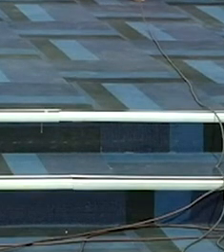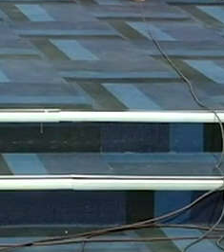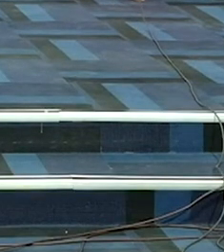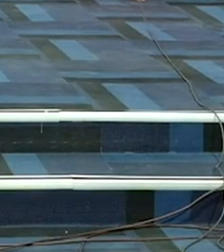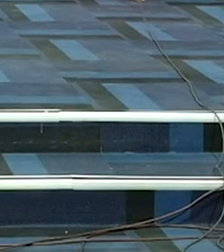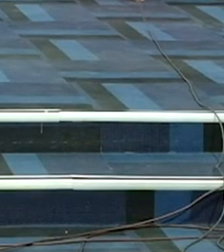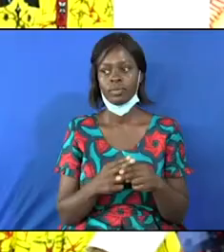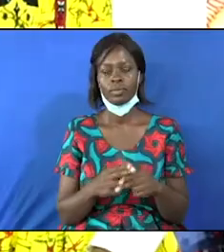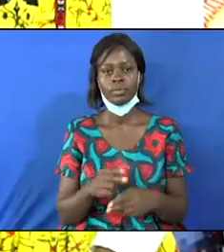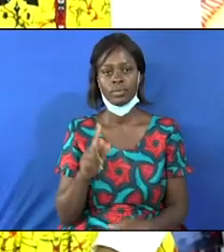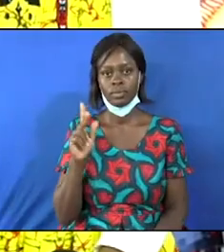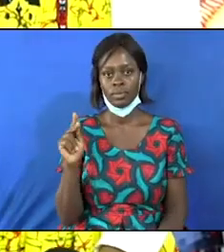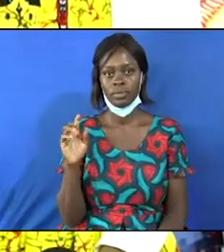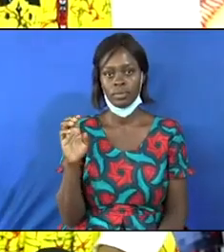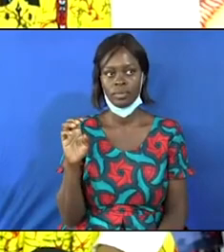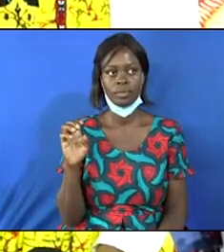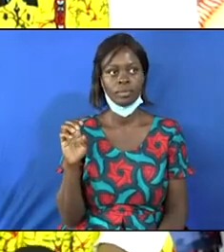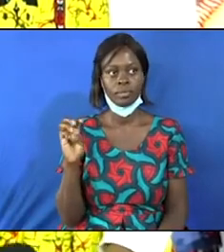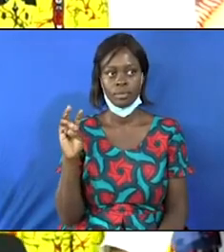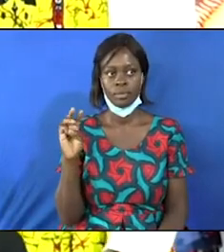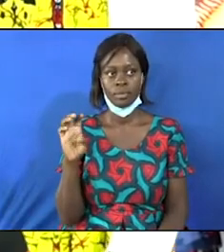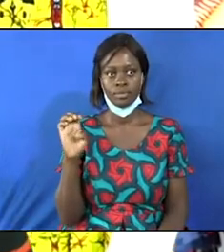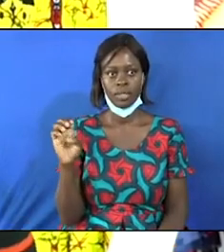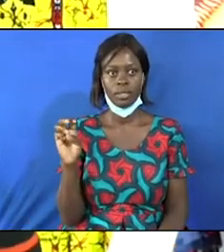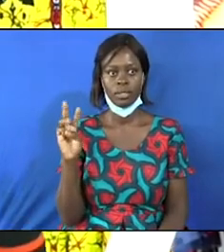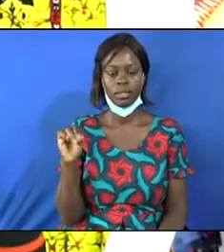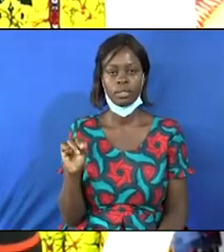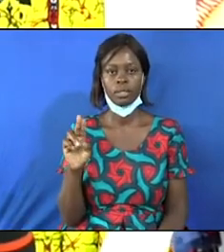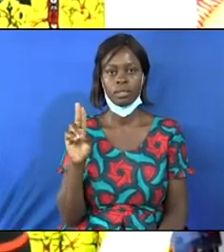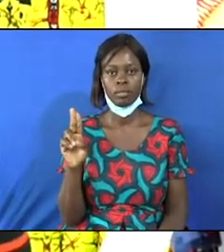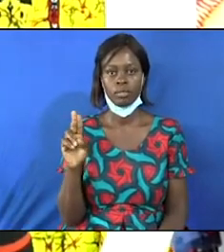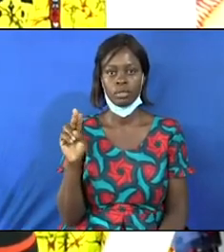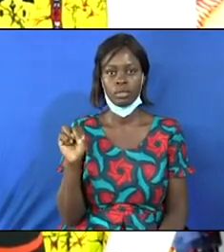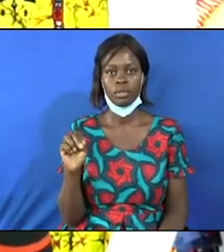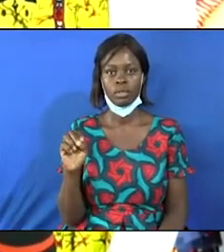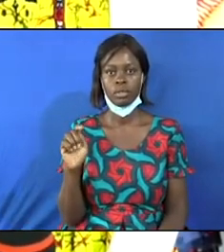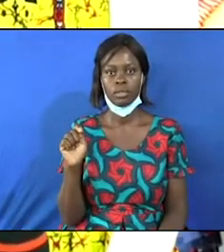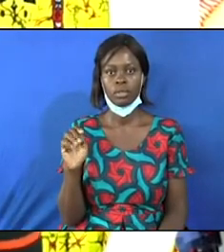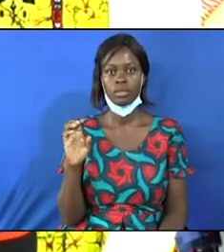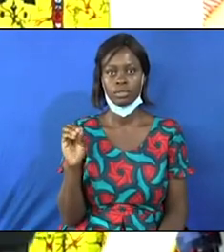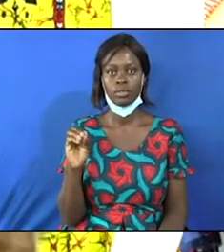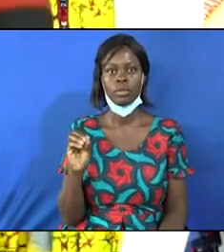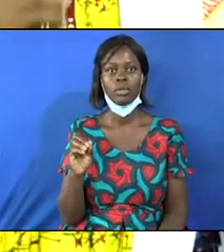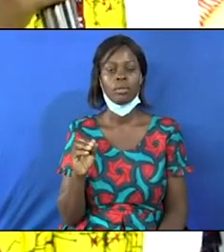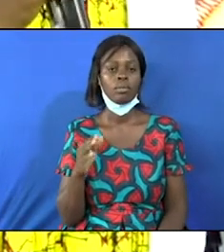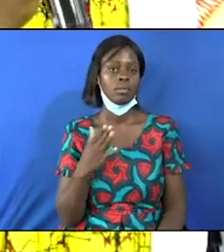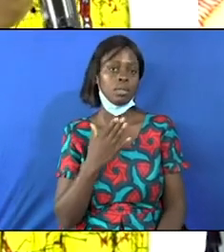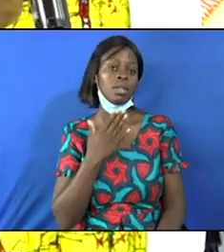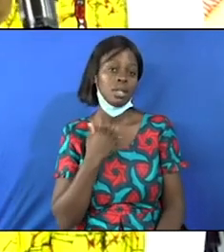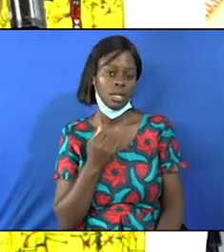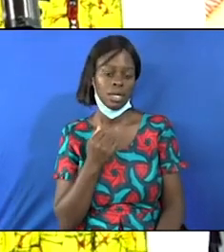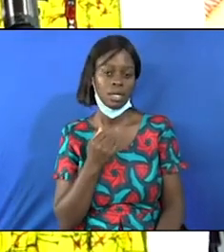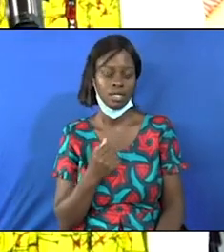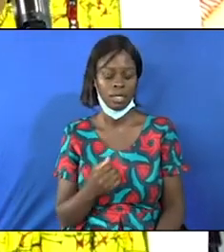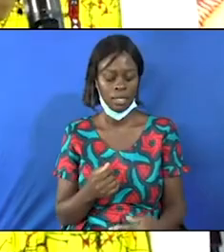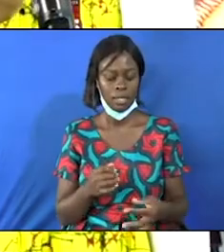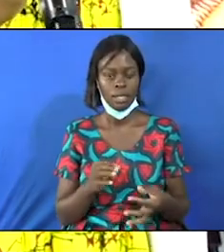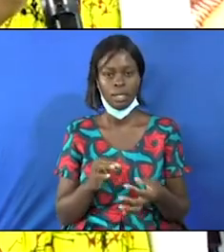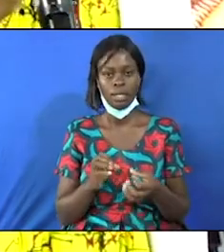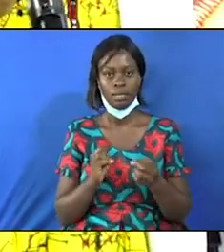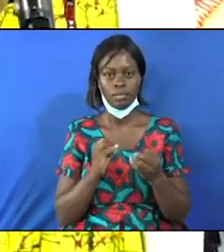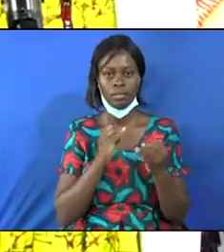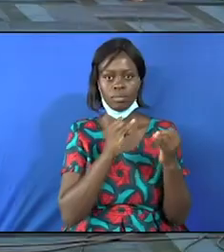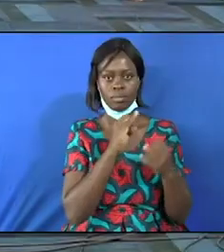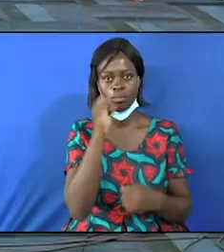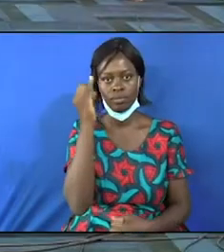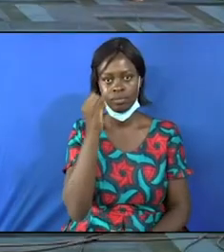My name is Kemunto Nyaribo, and I am gifted with crafts. My name is Tamara Mora,